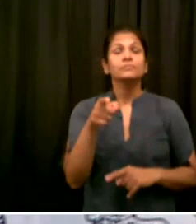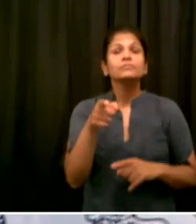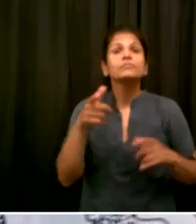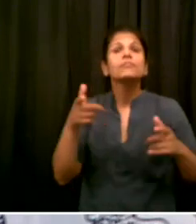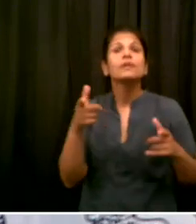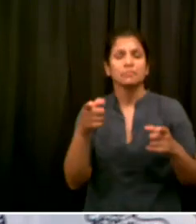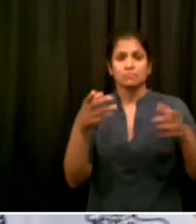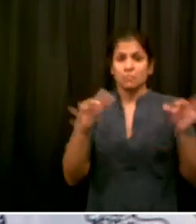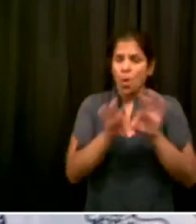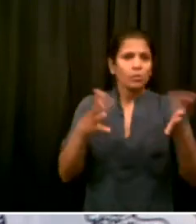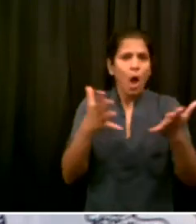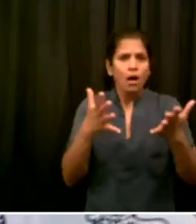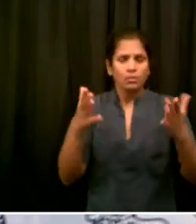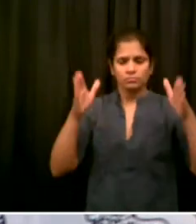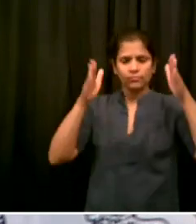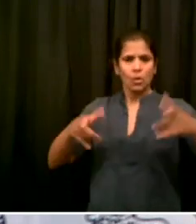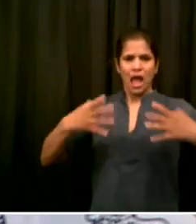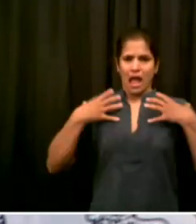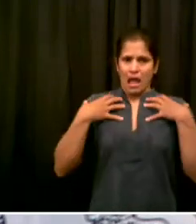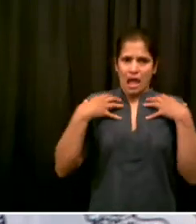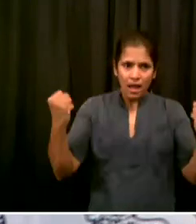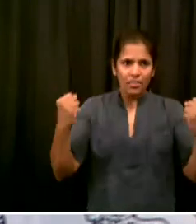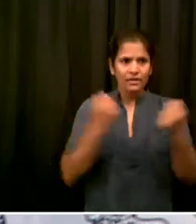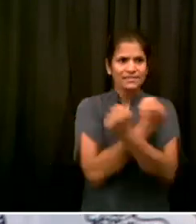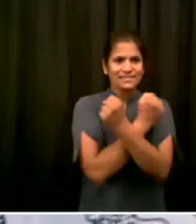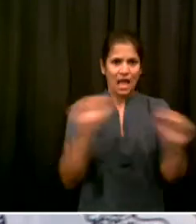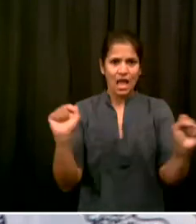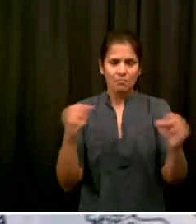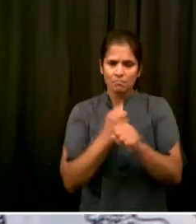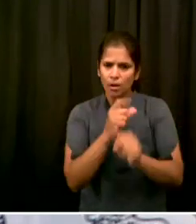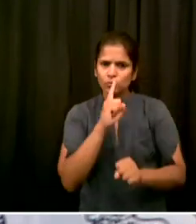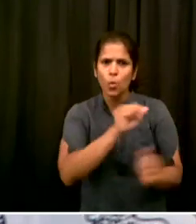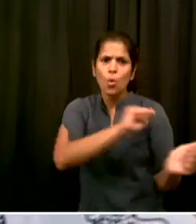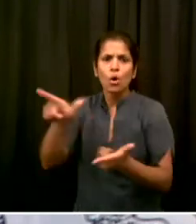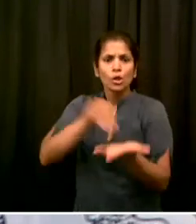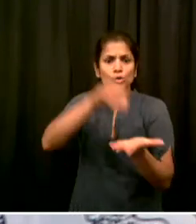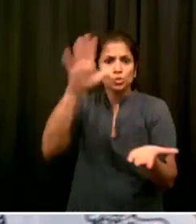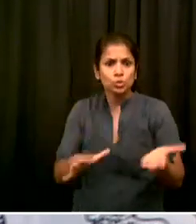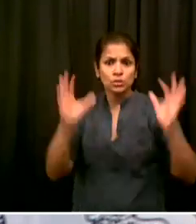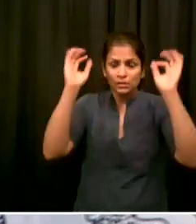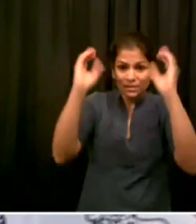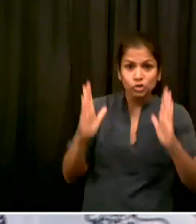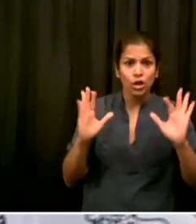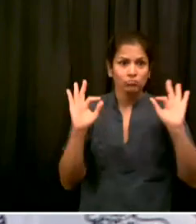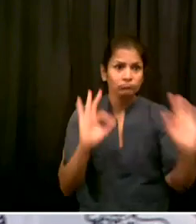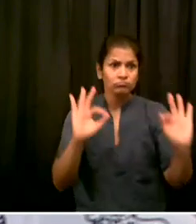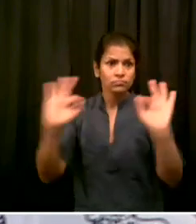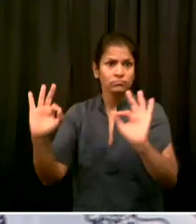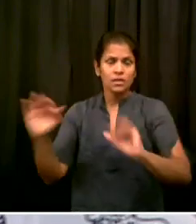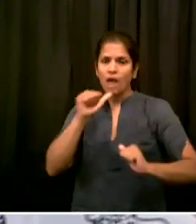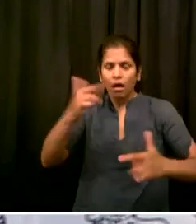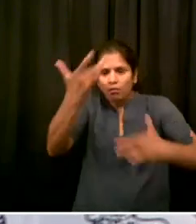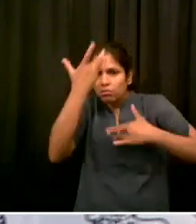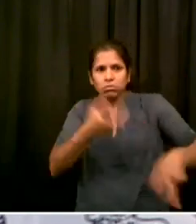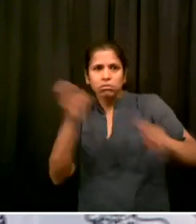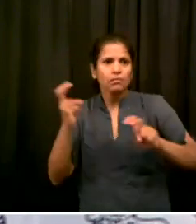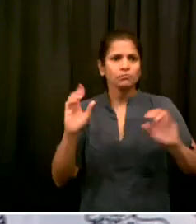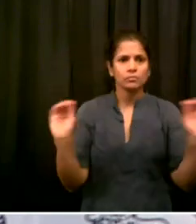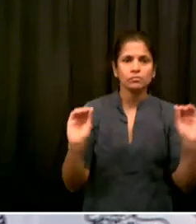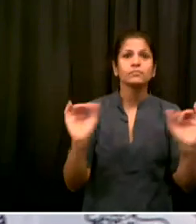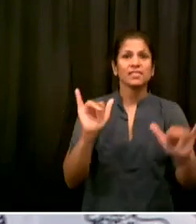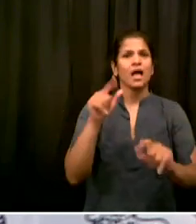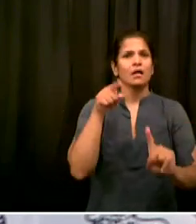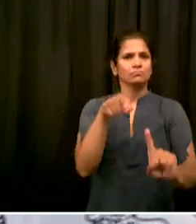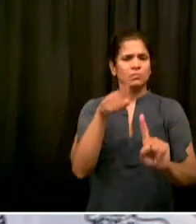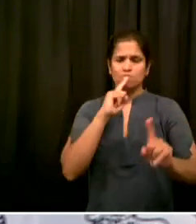day. This is what we work on every single day. I know the chancellor feels it just as deeply as I do. And obviously we want to protect our educators and our staff as